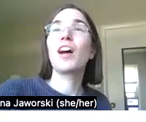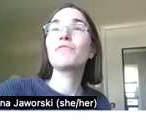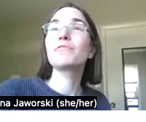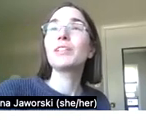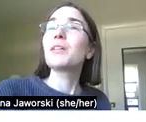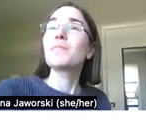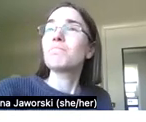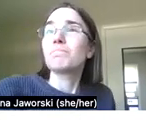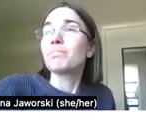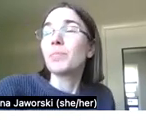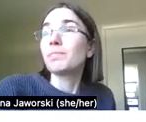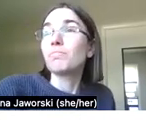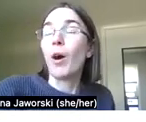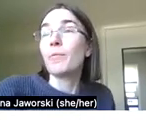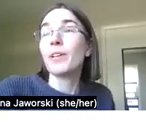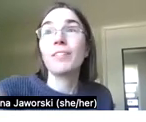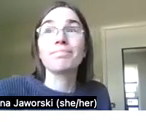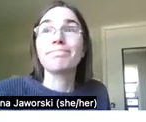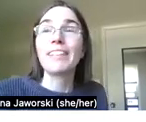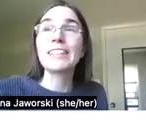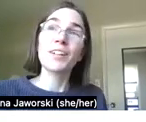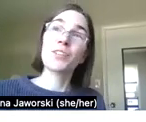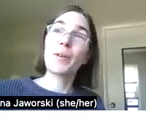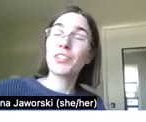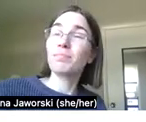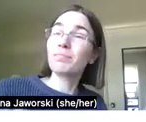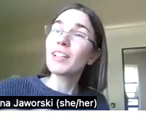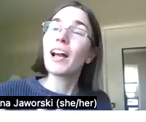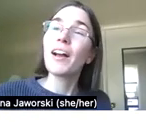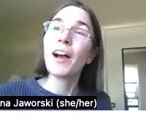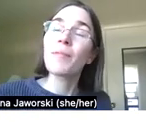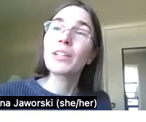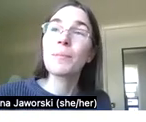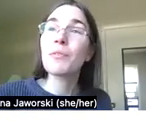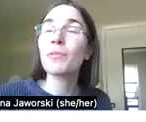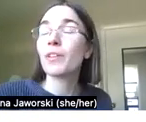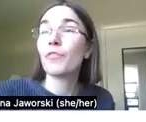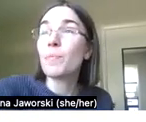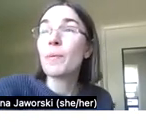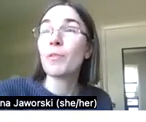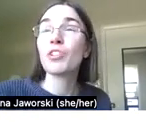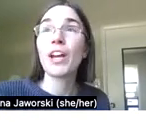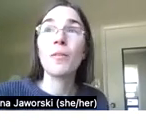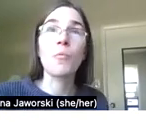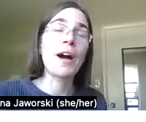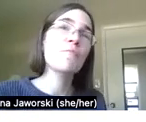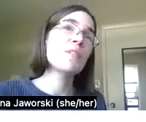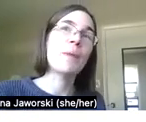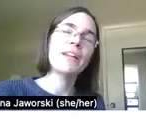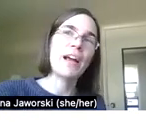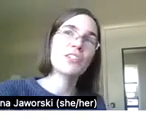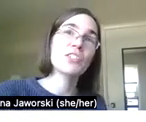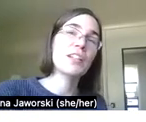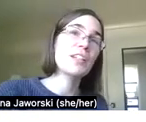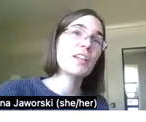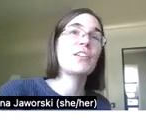this stuff, but why do we care? That's not a trick question. Can a few people throw in the chat why we